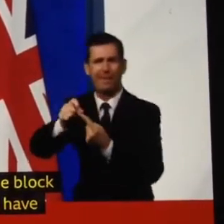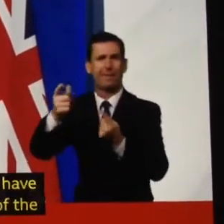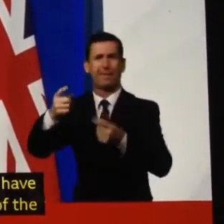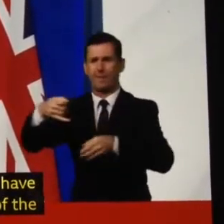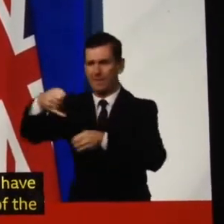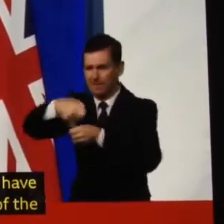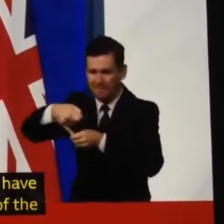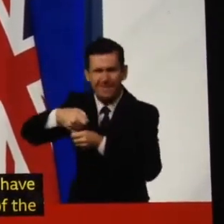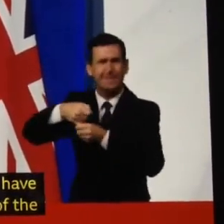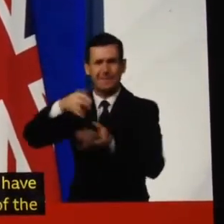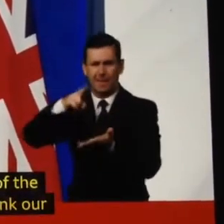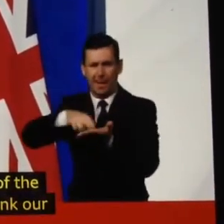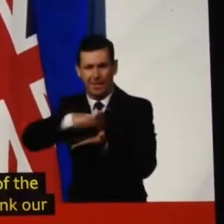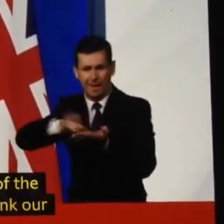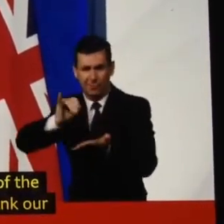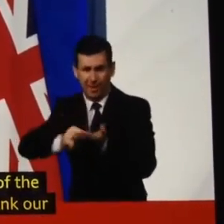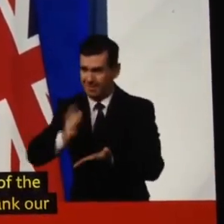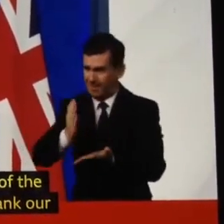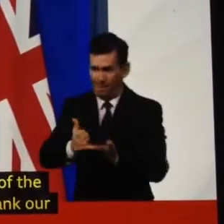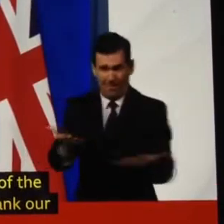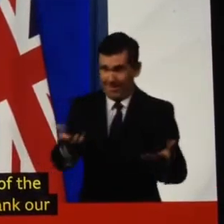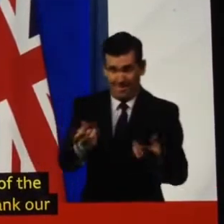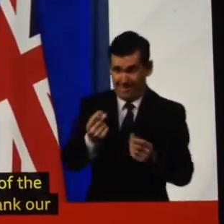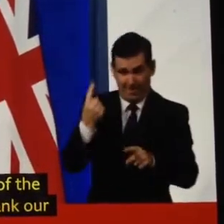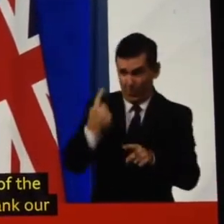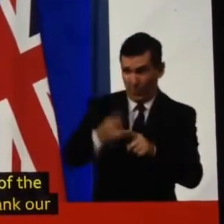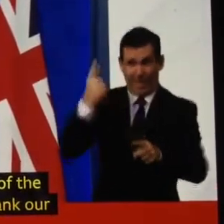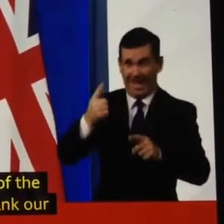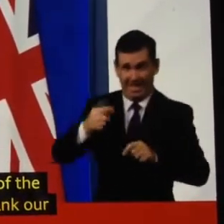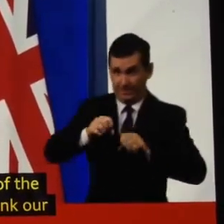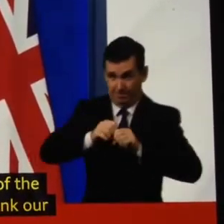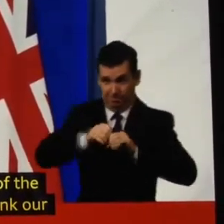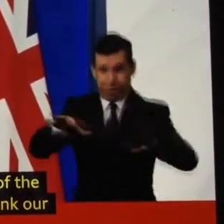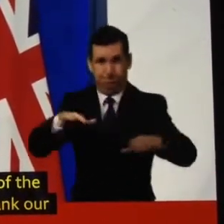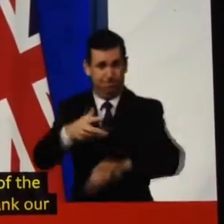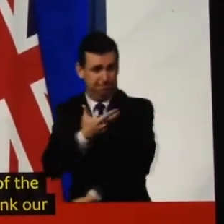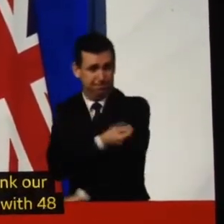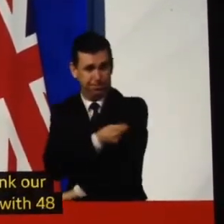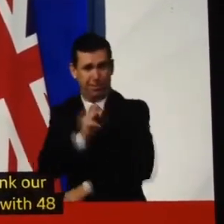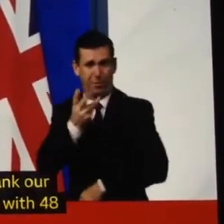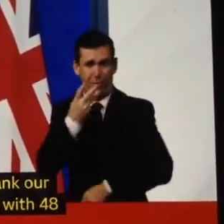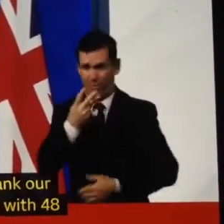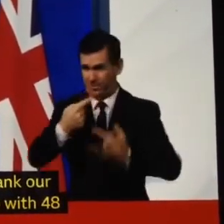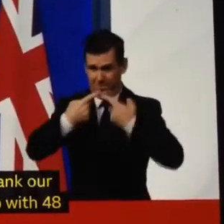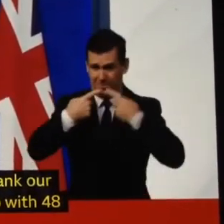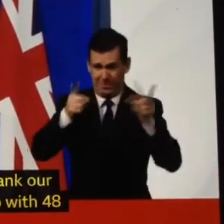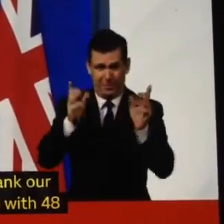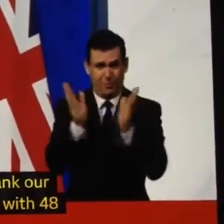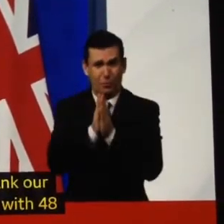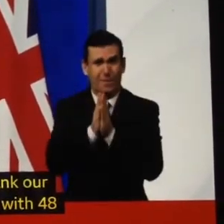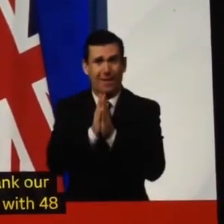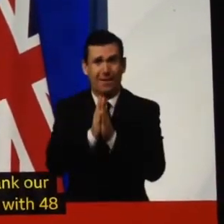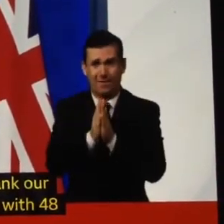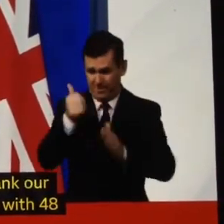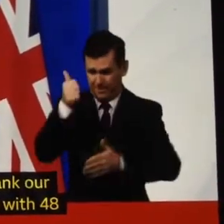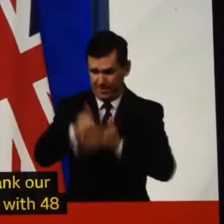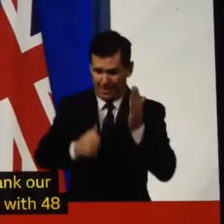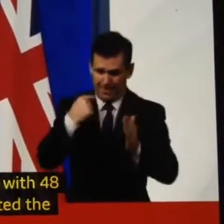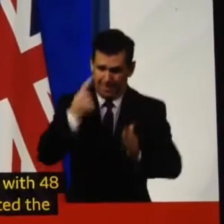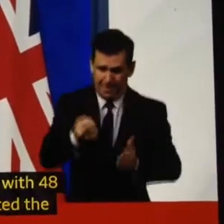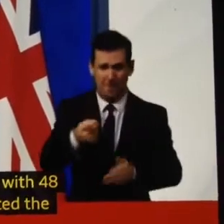notice, 48 hours notice, have so accelerated the programme that we began this week with the biggest